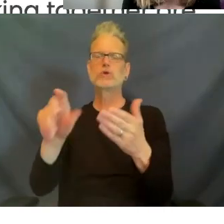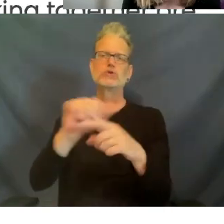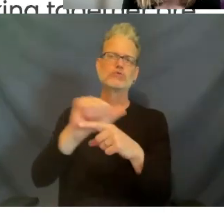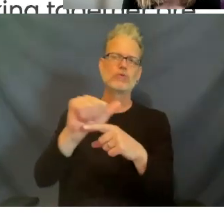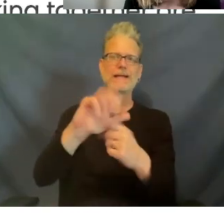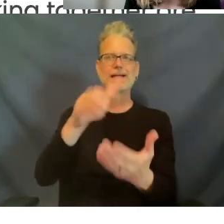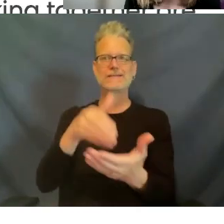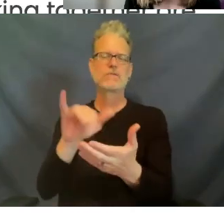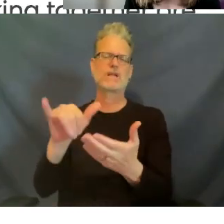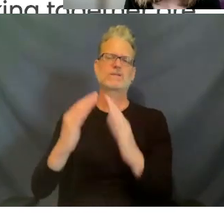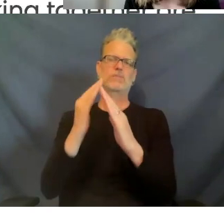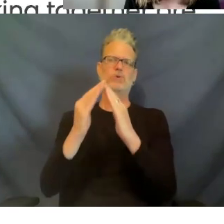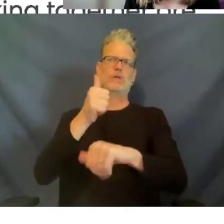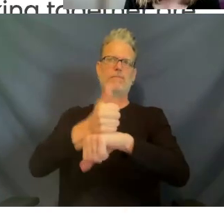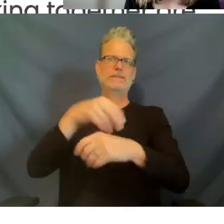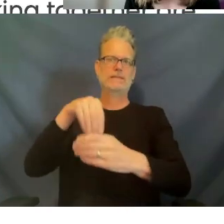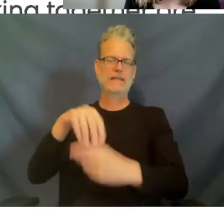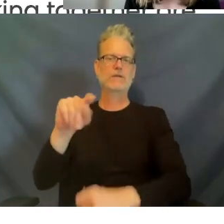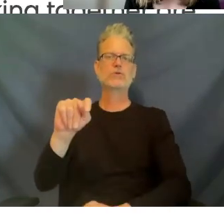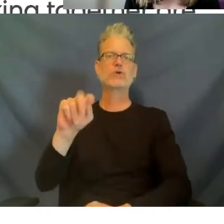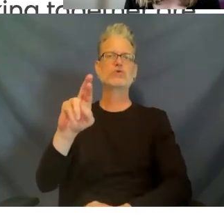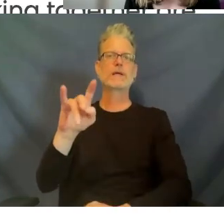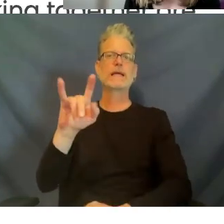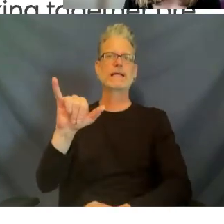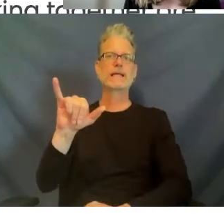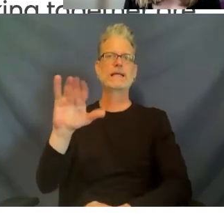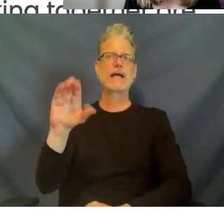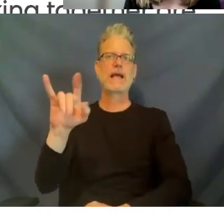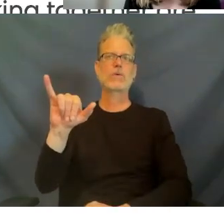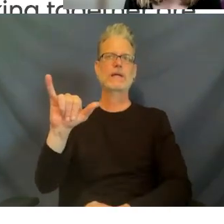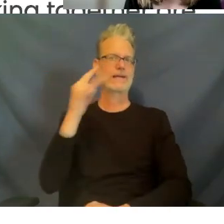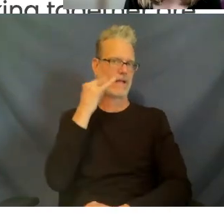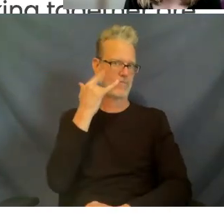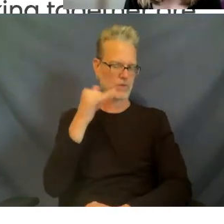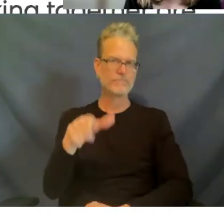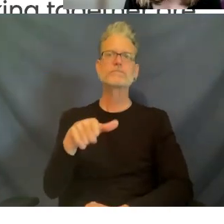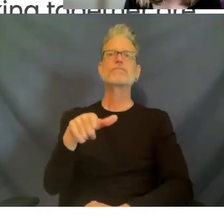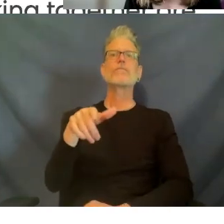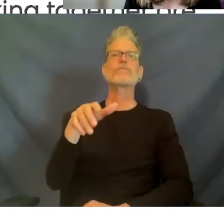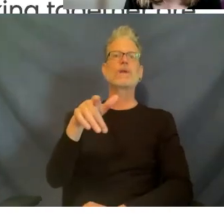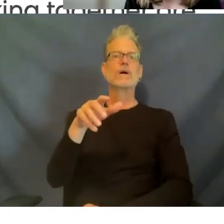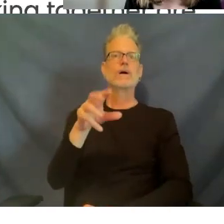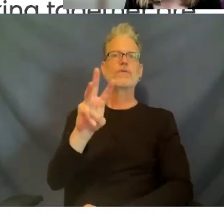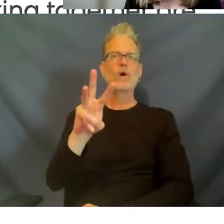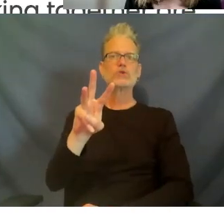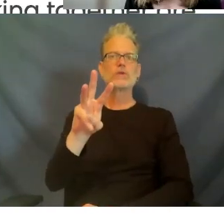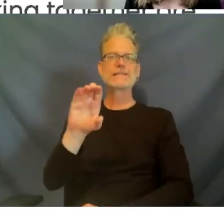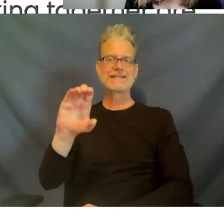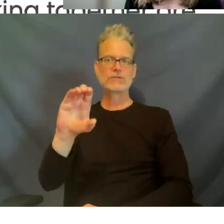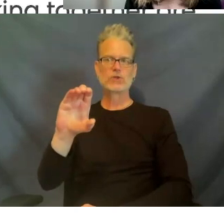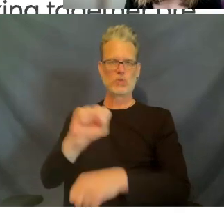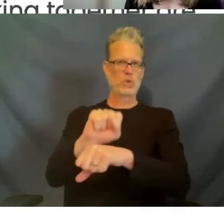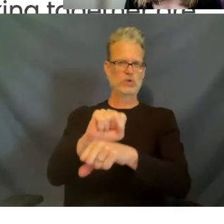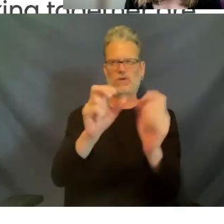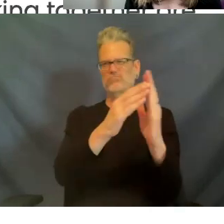community-based organization located in Trinity County, California. The Watershed Center works on a broad range of